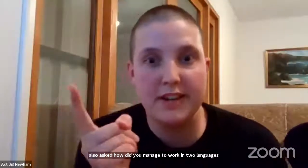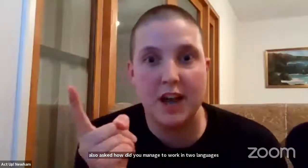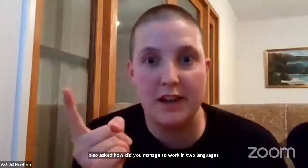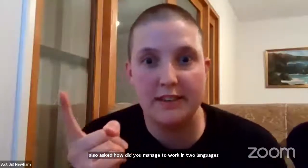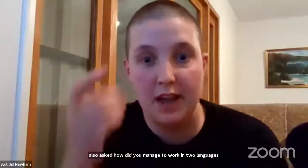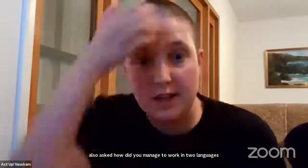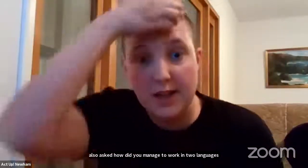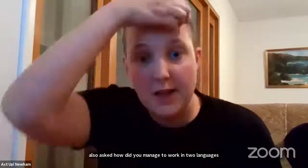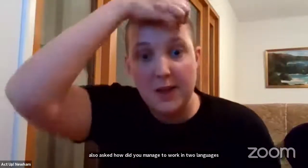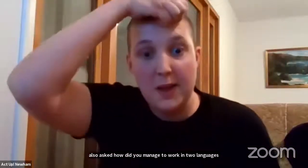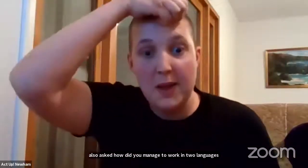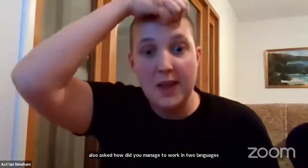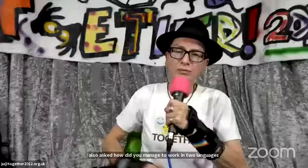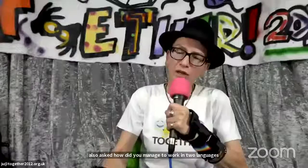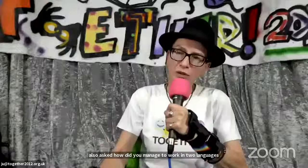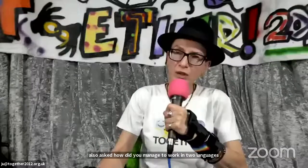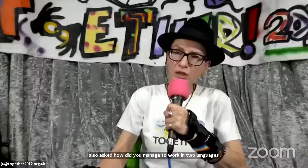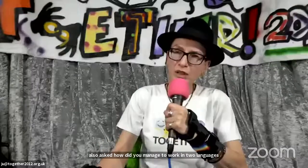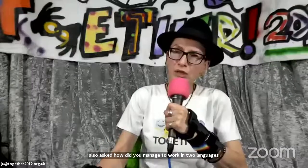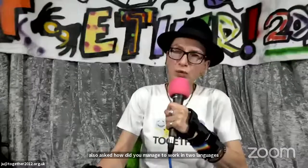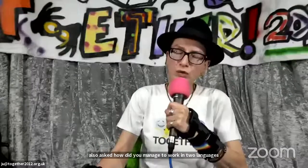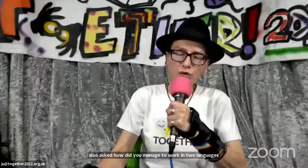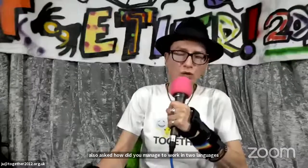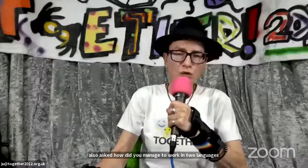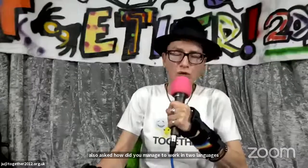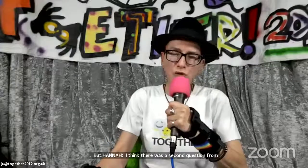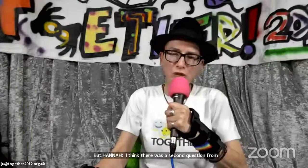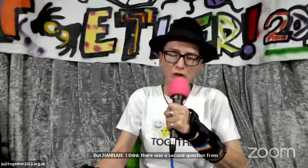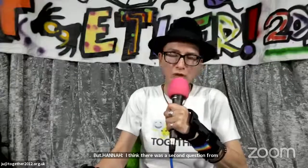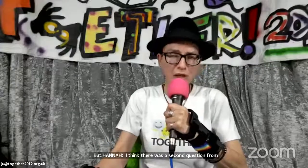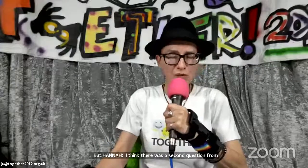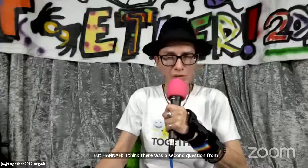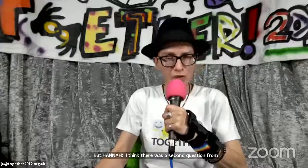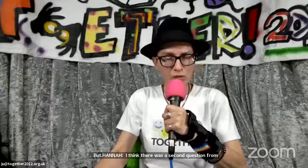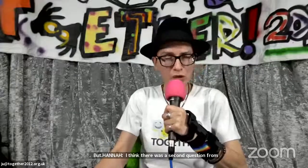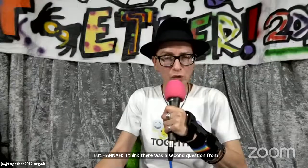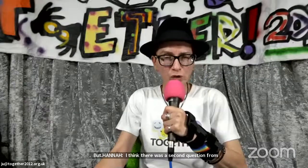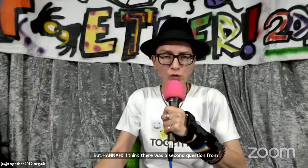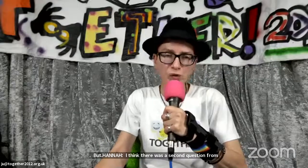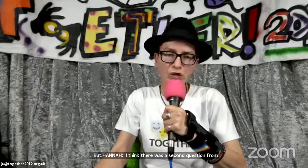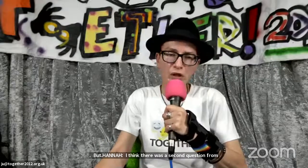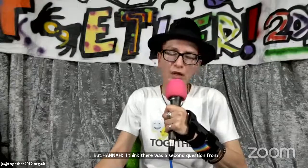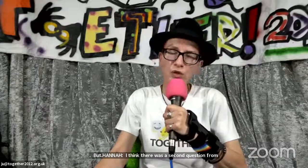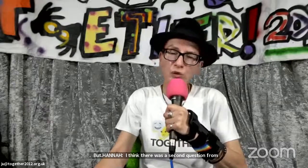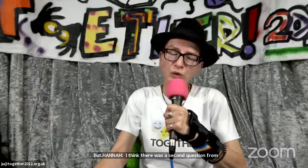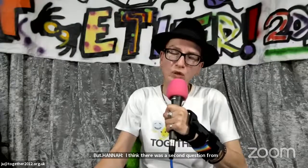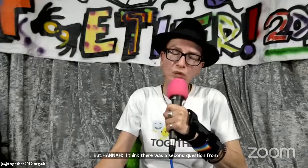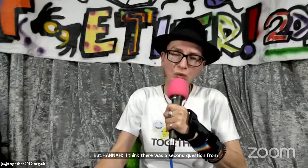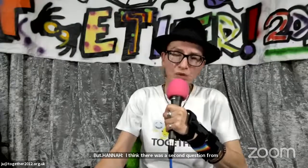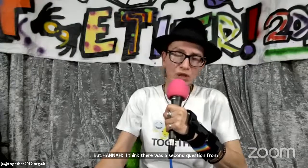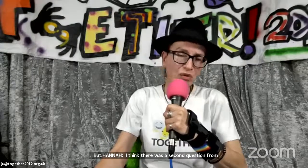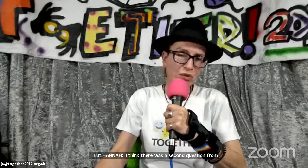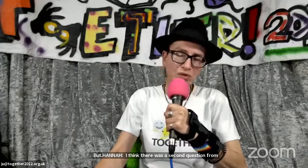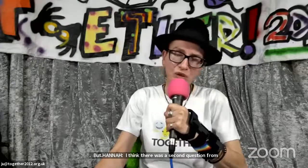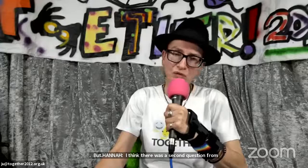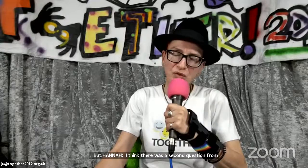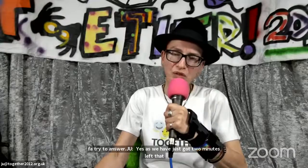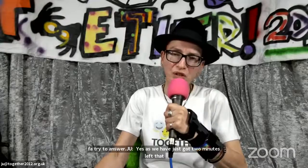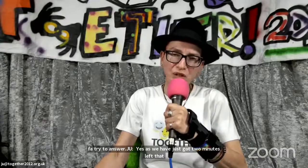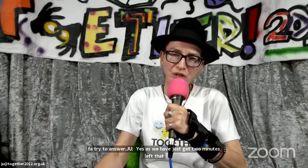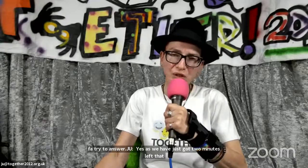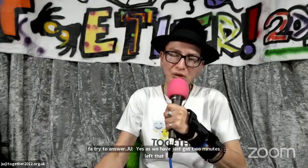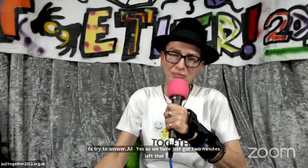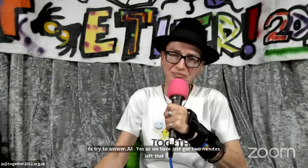from Farah to answer. Yes, and I think as we've just got 2 minutes left, that might be a good one to end on, which was, what was everyone's